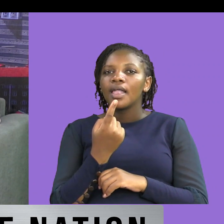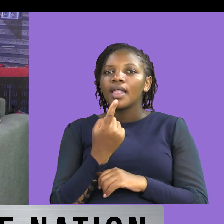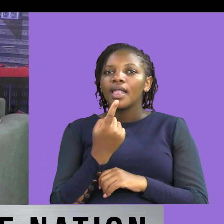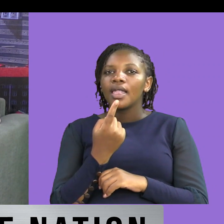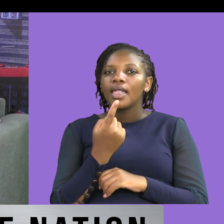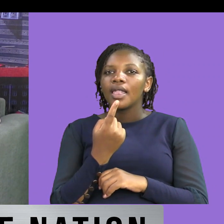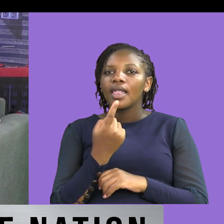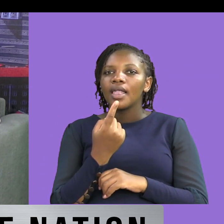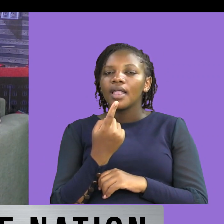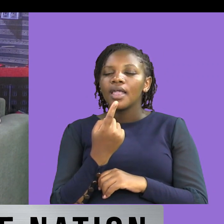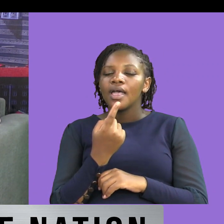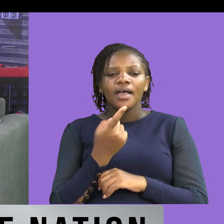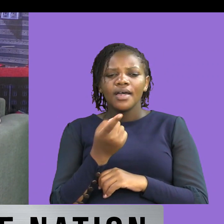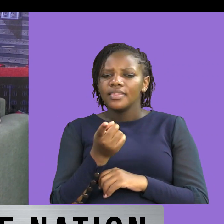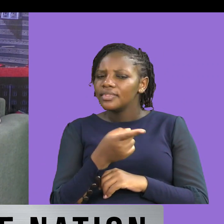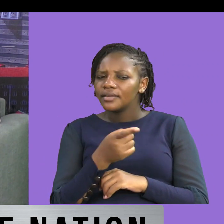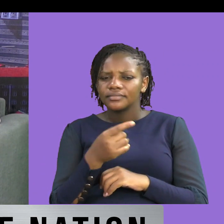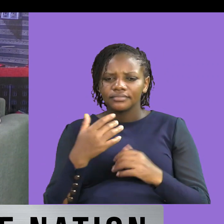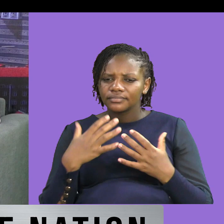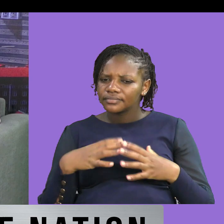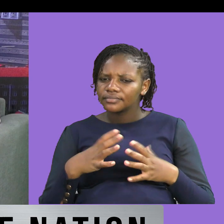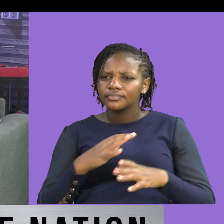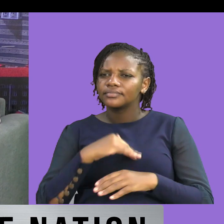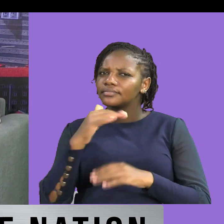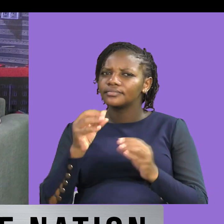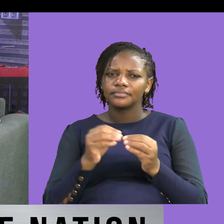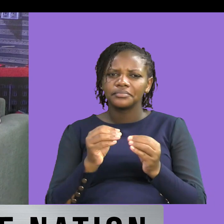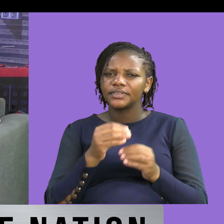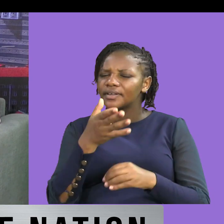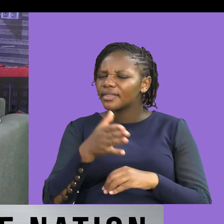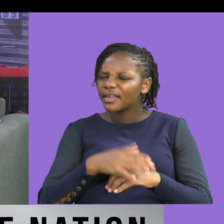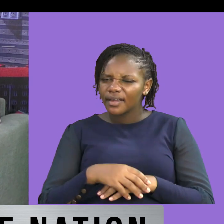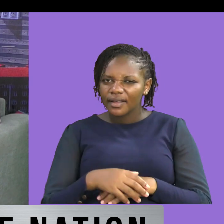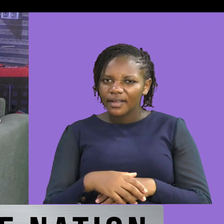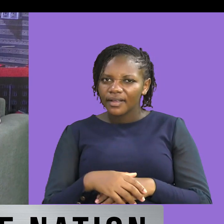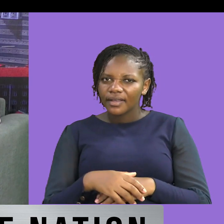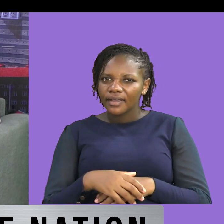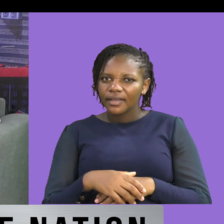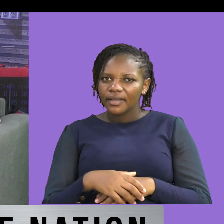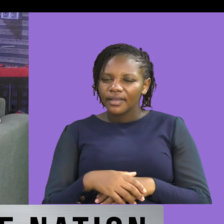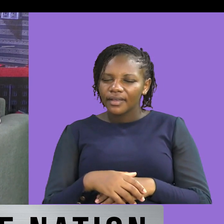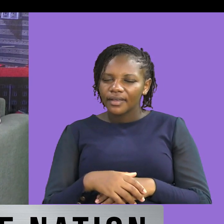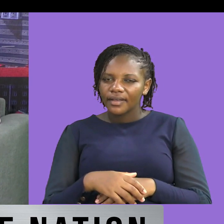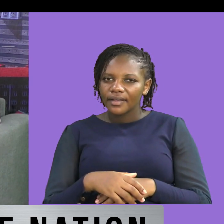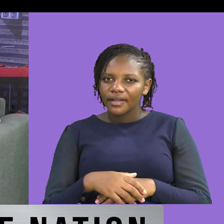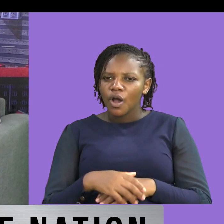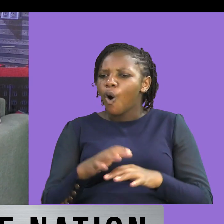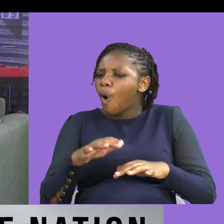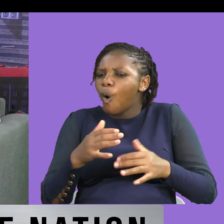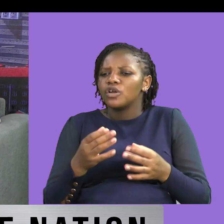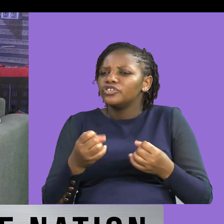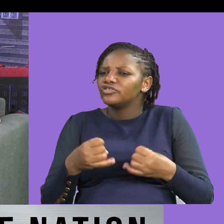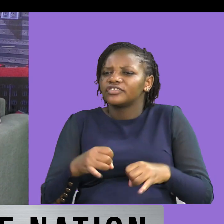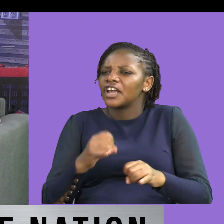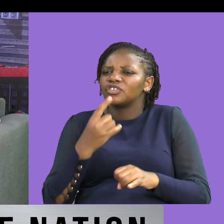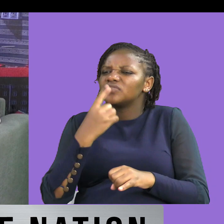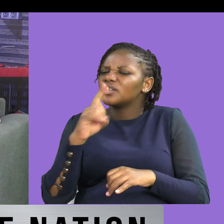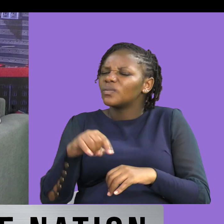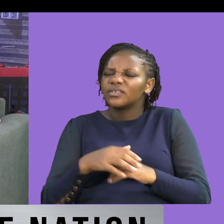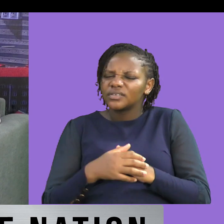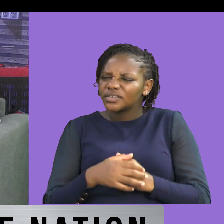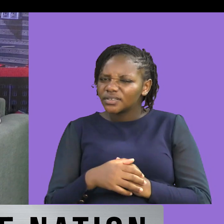been legislated? I mean, these people sit. Or is it that they're a puppet of the executive? I mean, what are you trying to imply? I'm